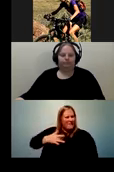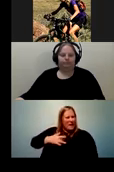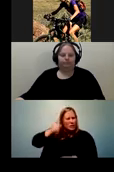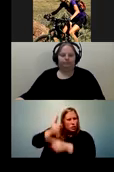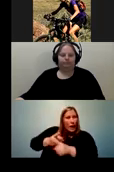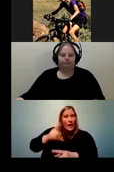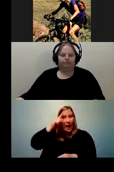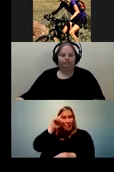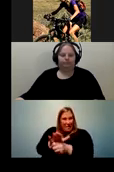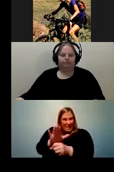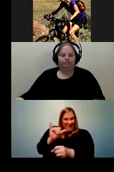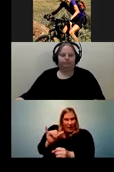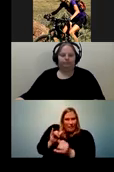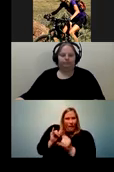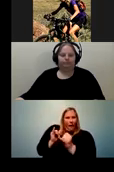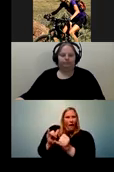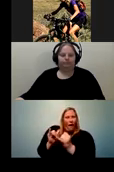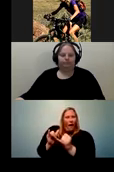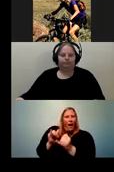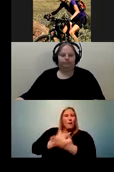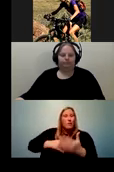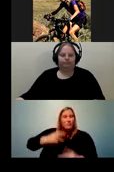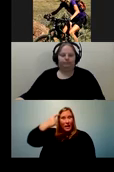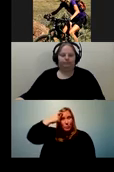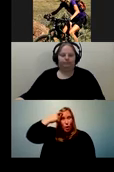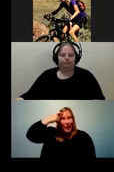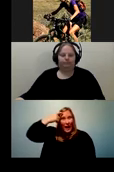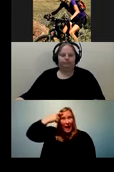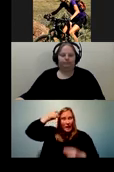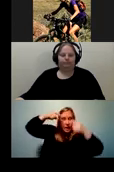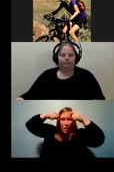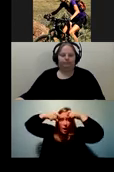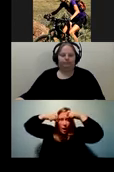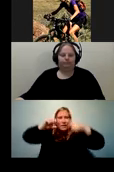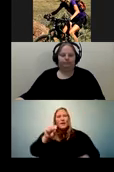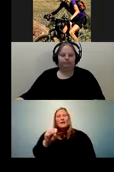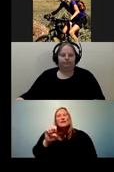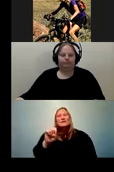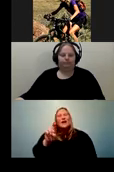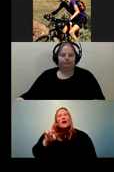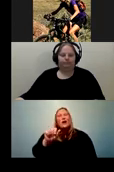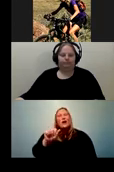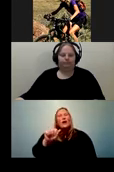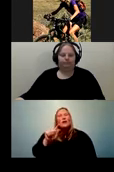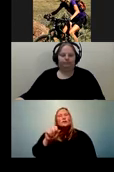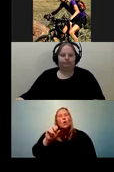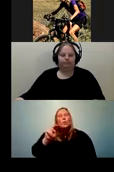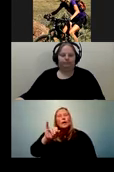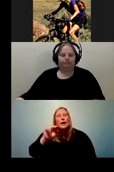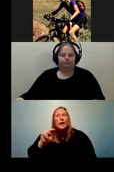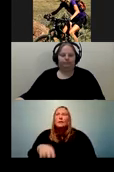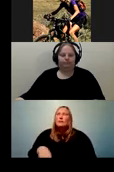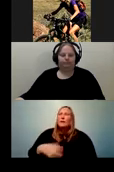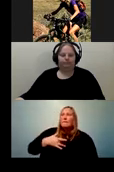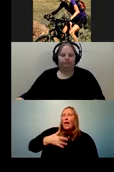it. The part of my brain that sends out serotonin and gives me those nice feelings, right, is gonna